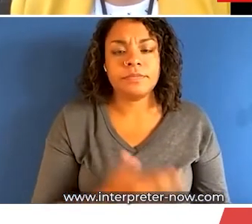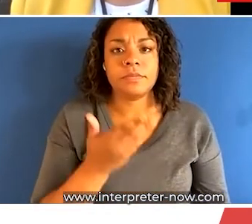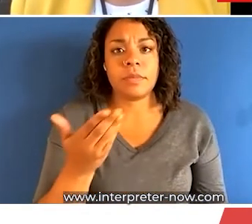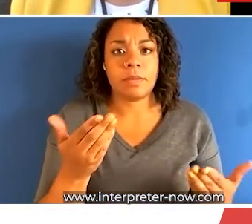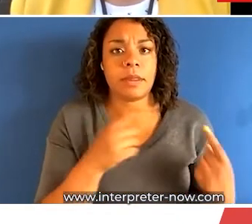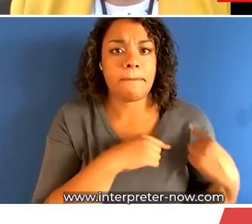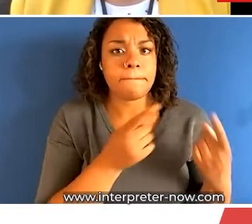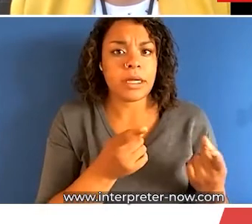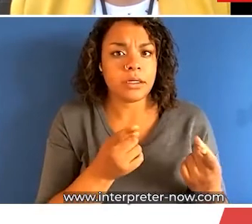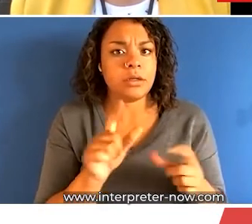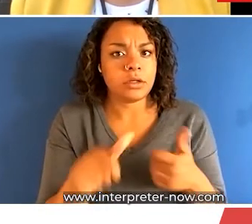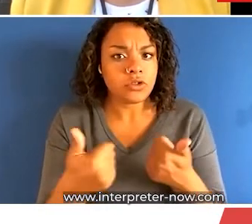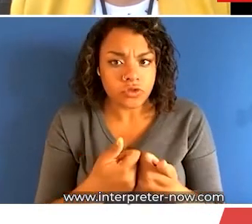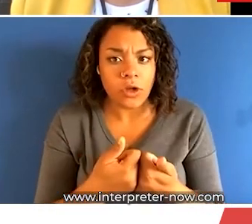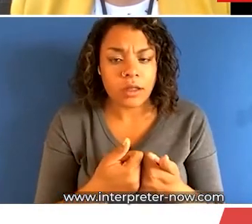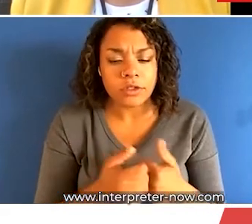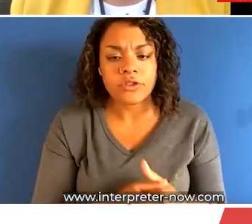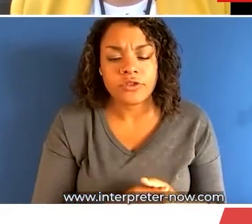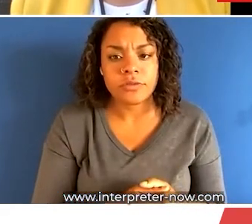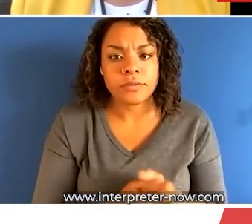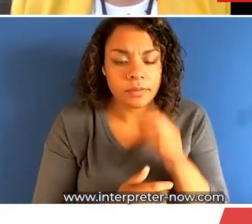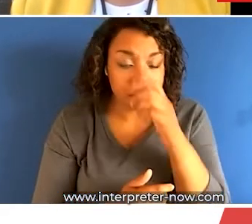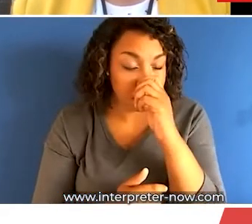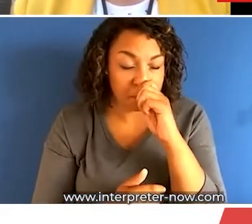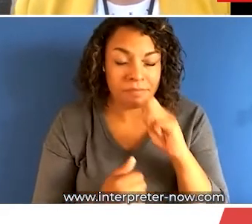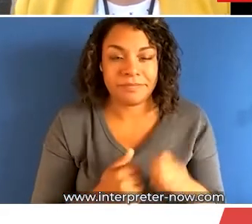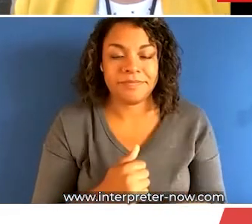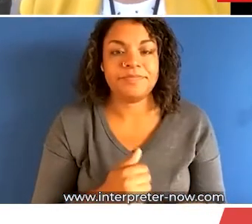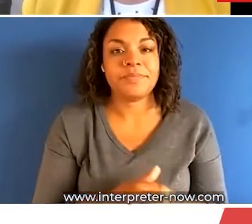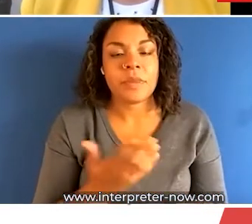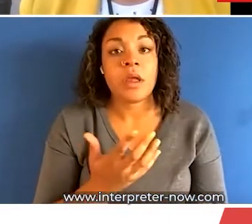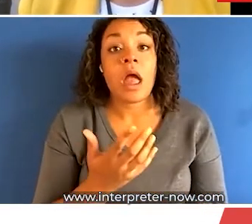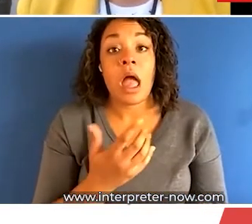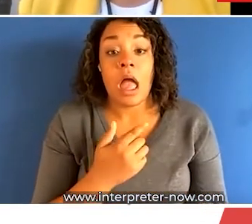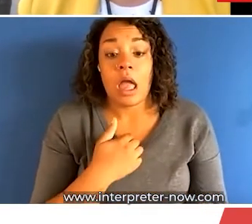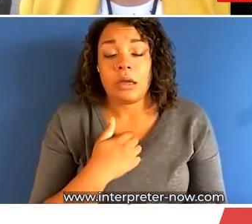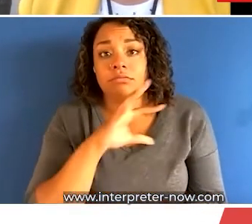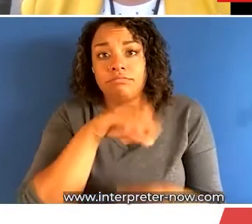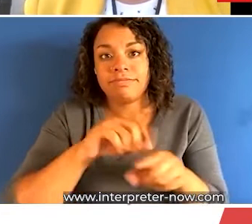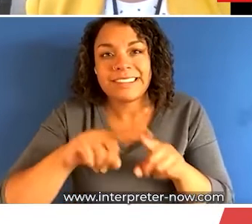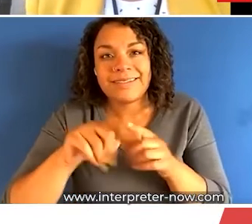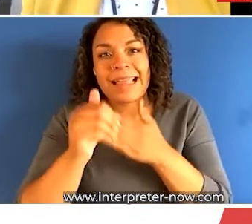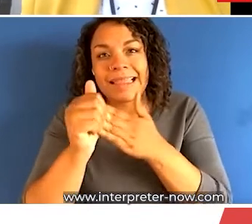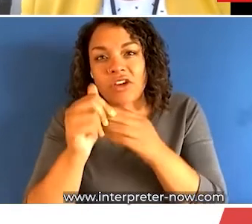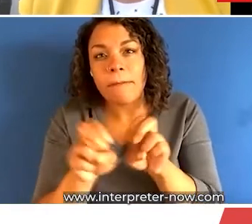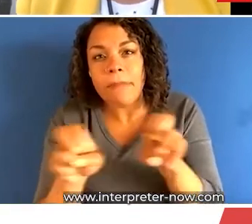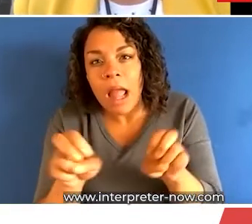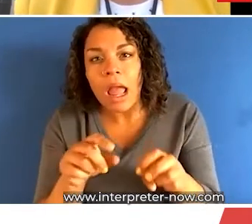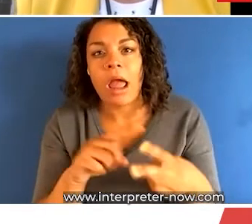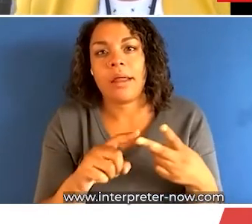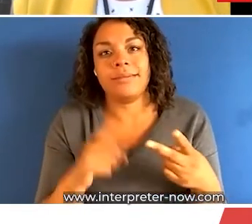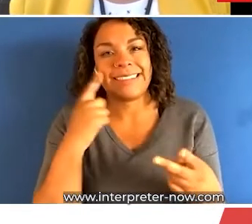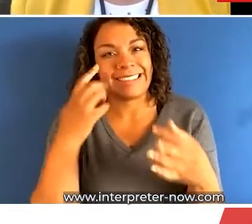challenging for me is I've been on quite a bit of different leadership panels or decision-making